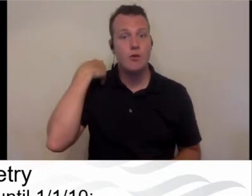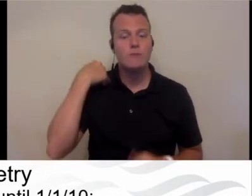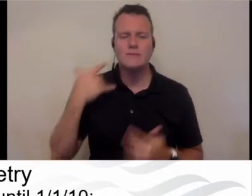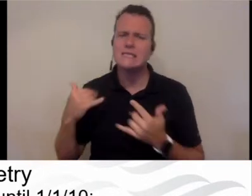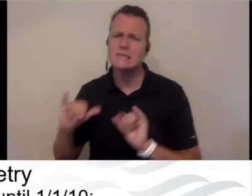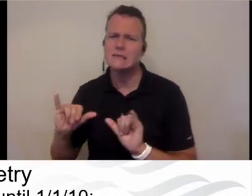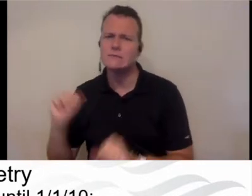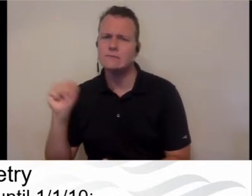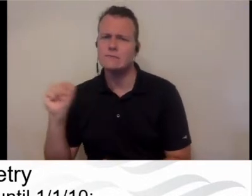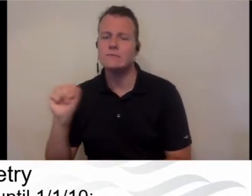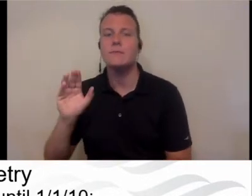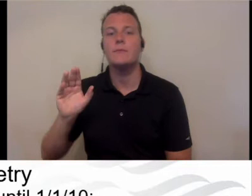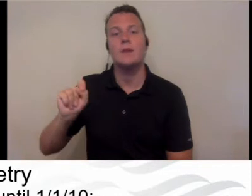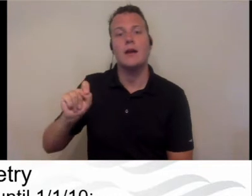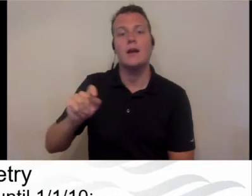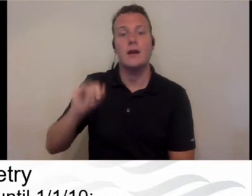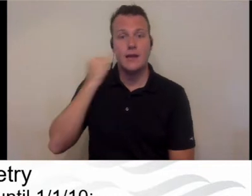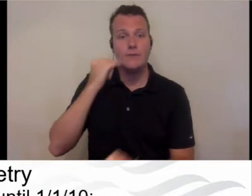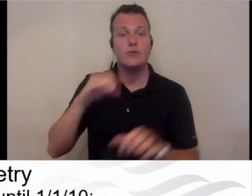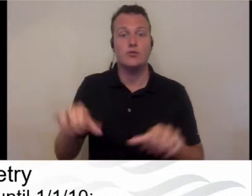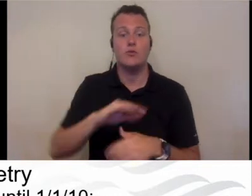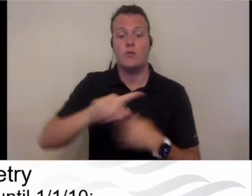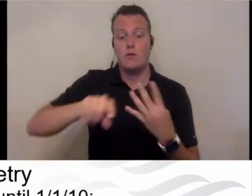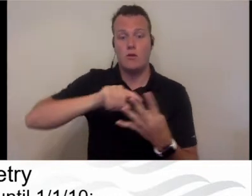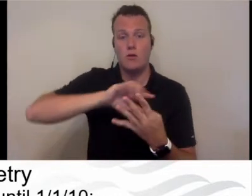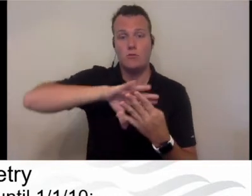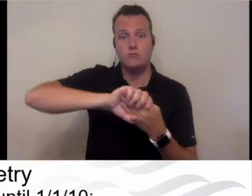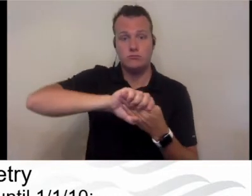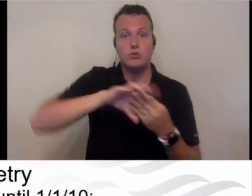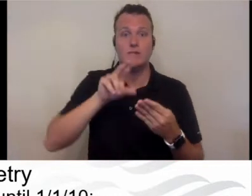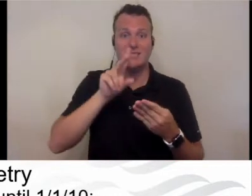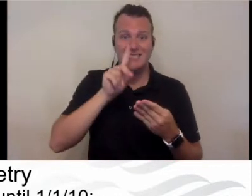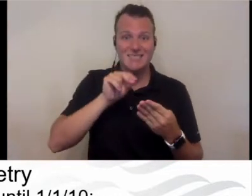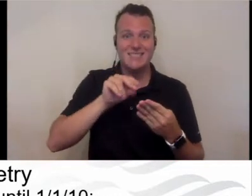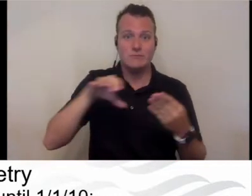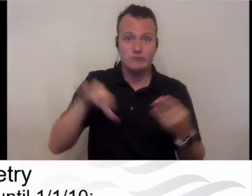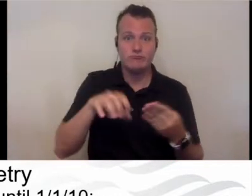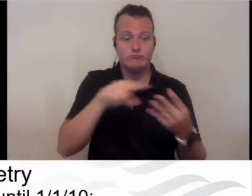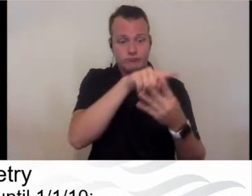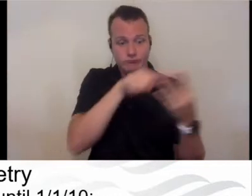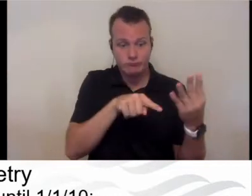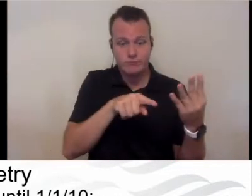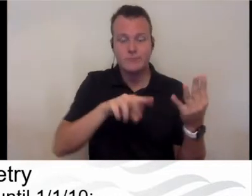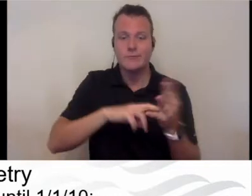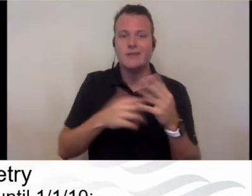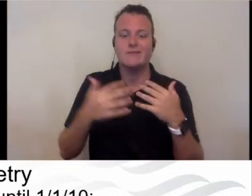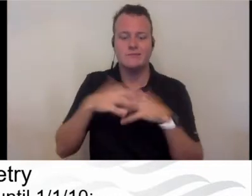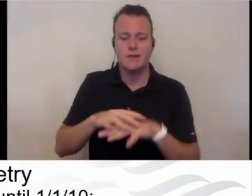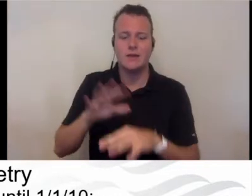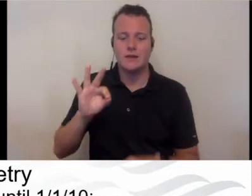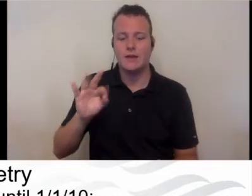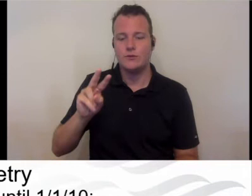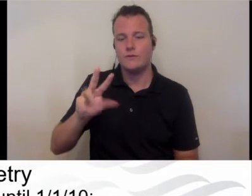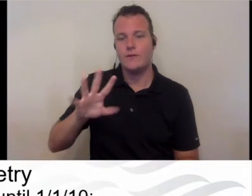if you do all 4 of those, they're now lumped together in 92540.